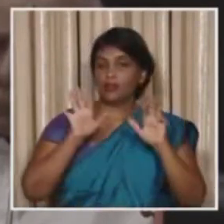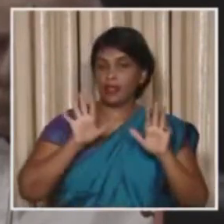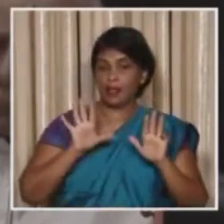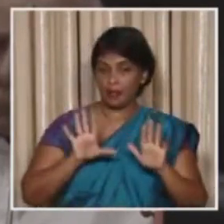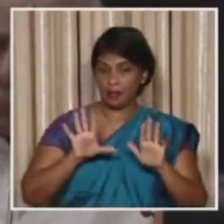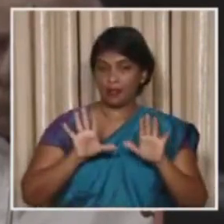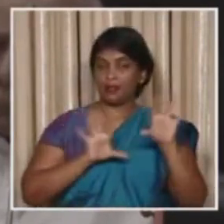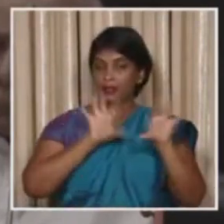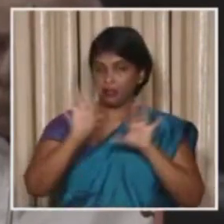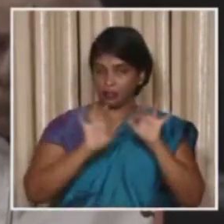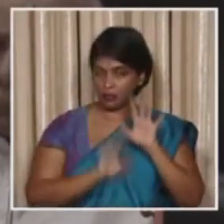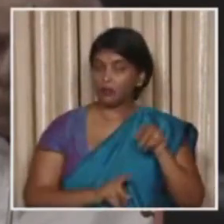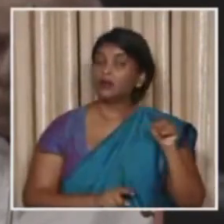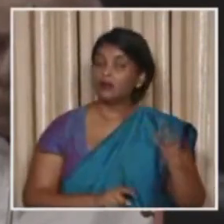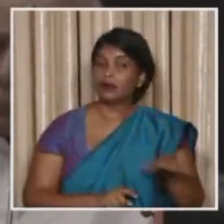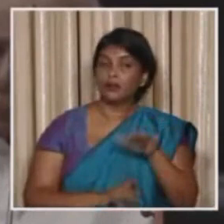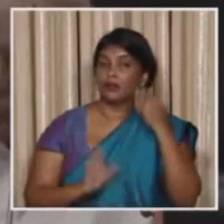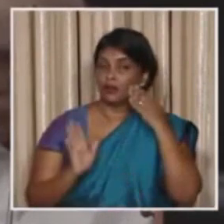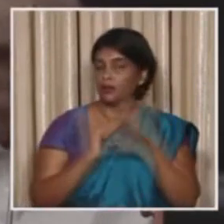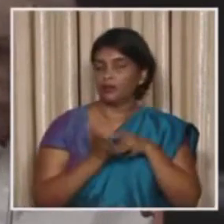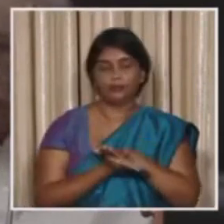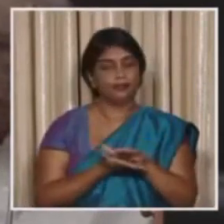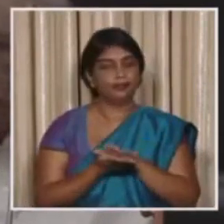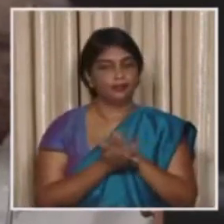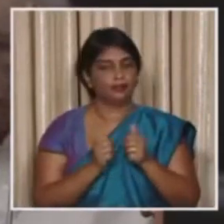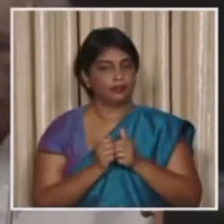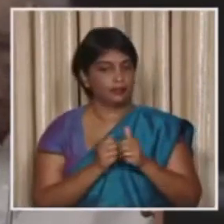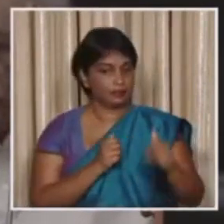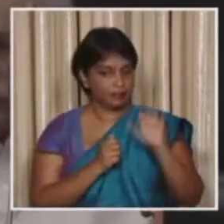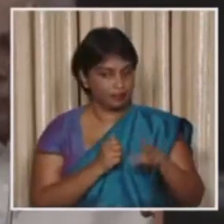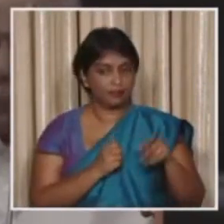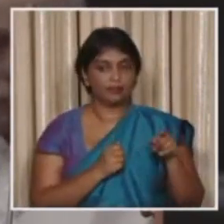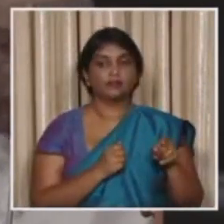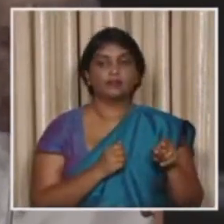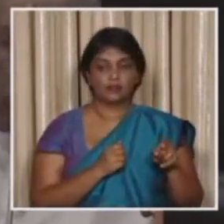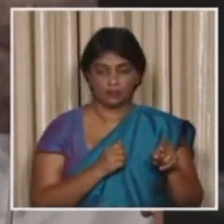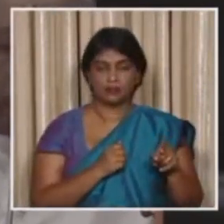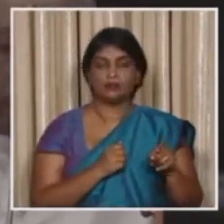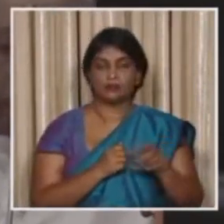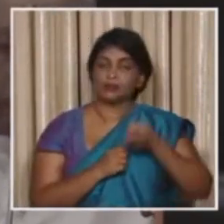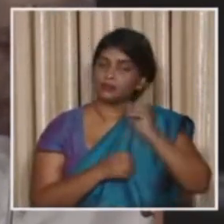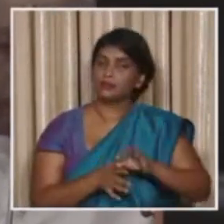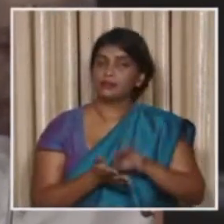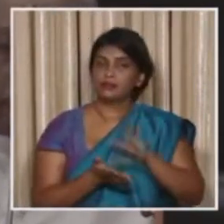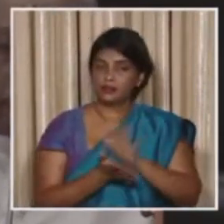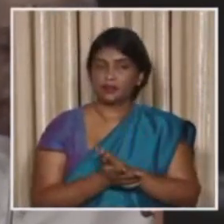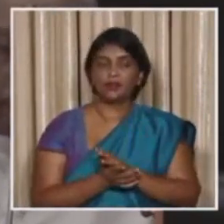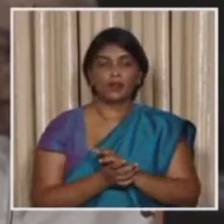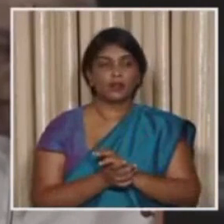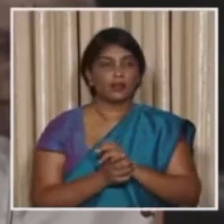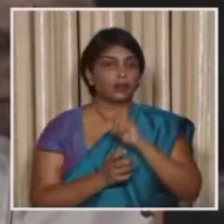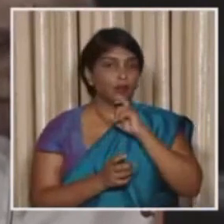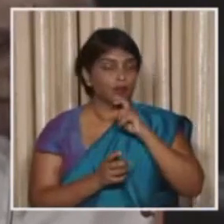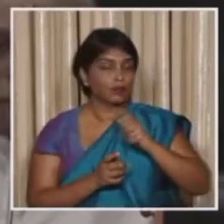Resolution on land matters. It may be recalled that an injunction order has been obtained from the Supreme Court in 2020 on